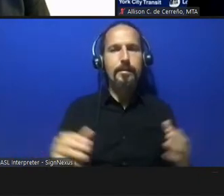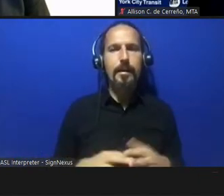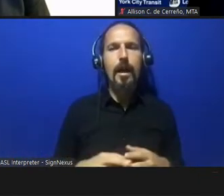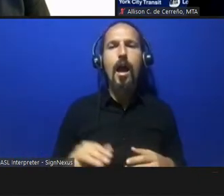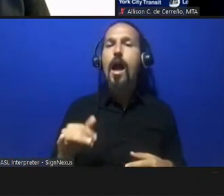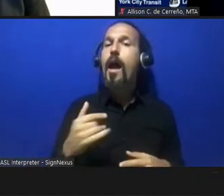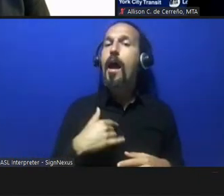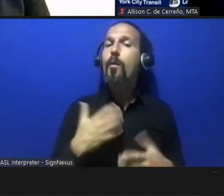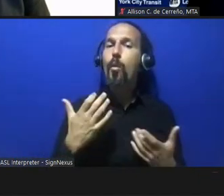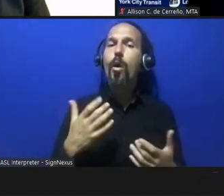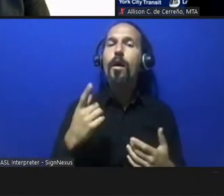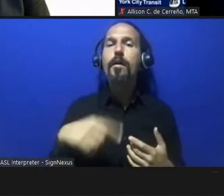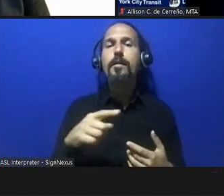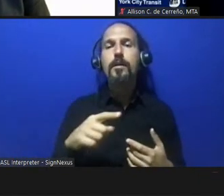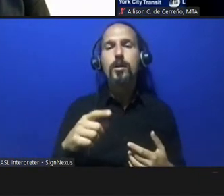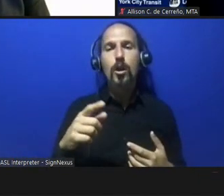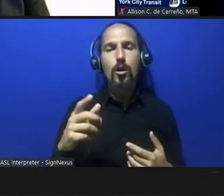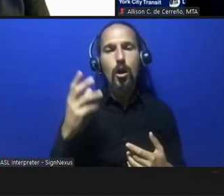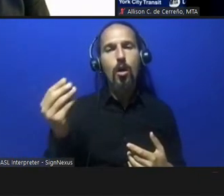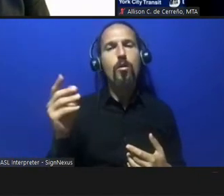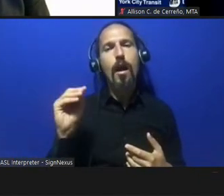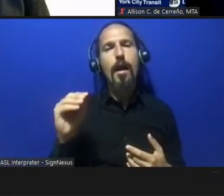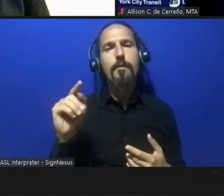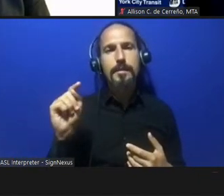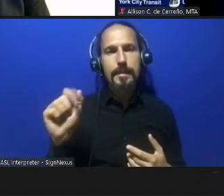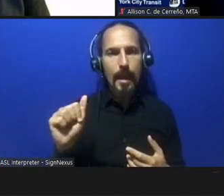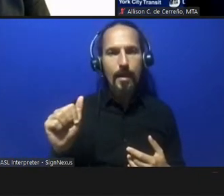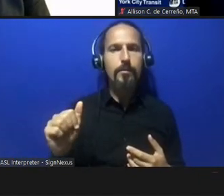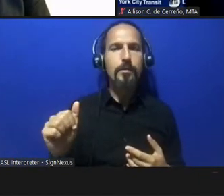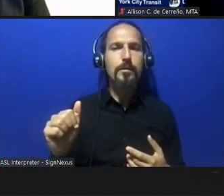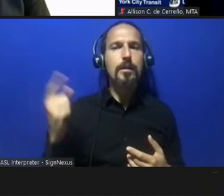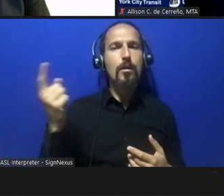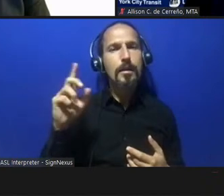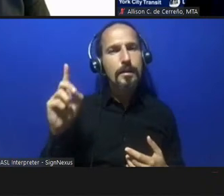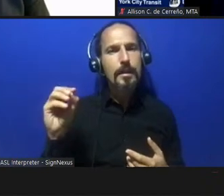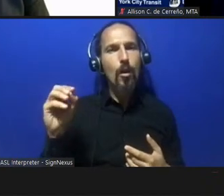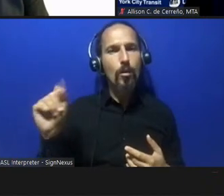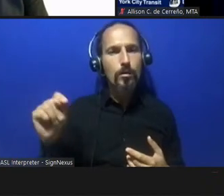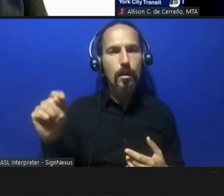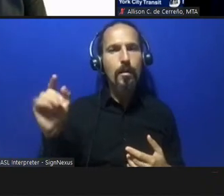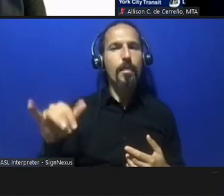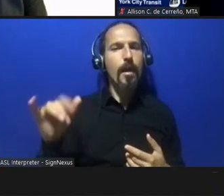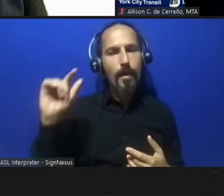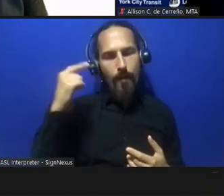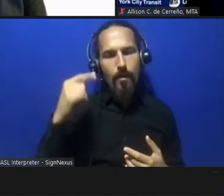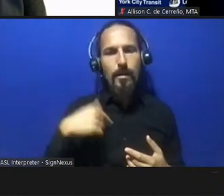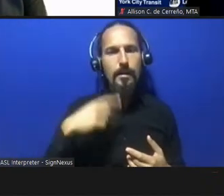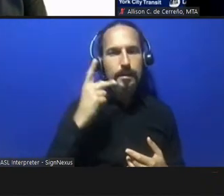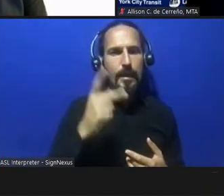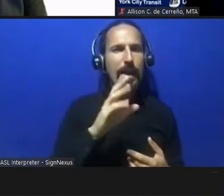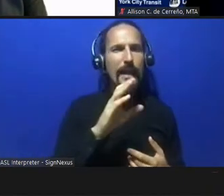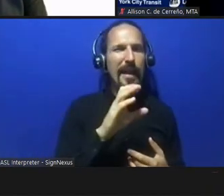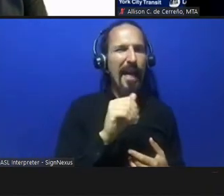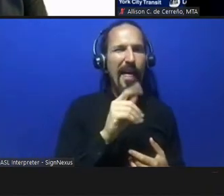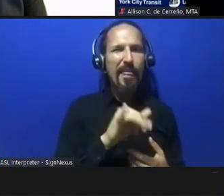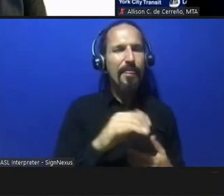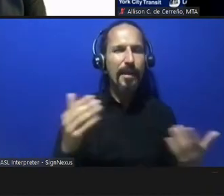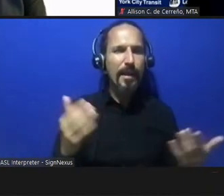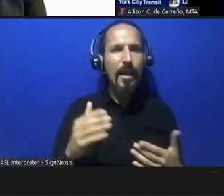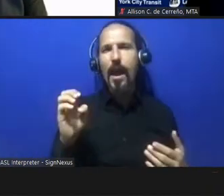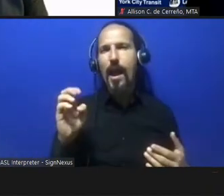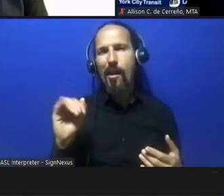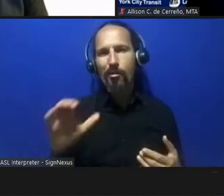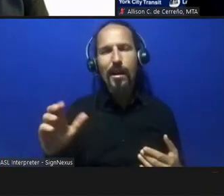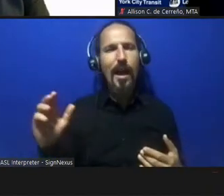i'd like to see somebody go from the mta i'd like to see somebody from d.o.t from the government i don't see kathy holchew in here i don't see eric adams in